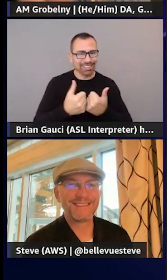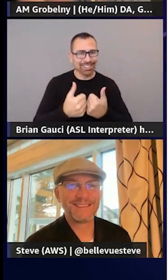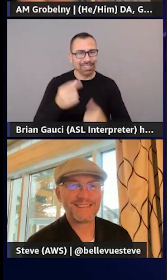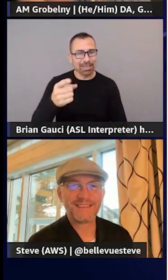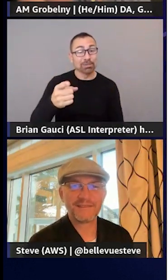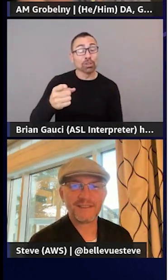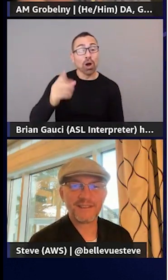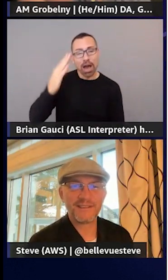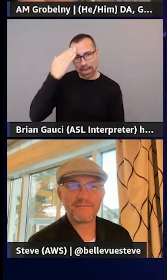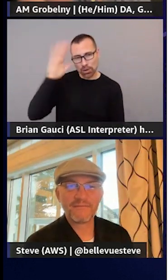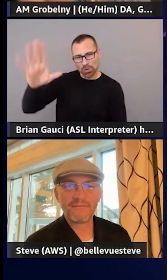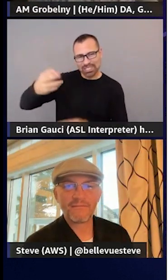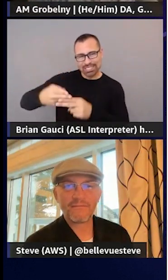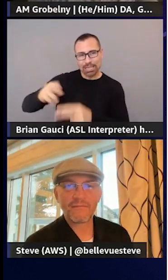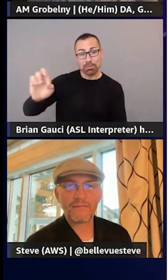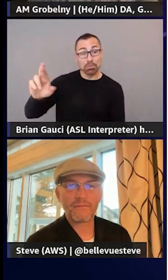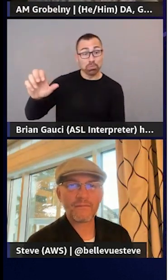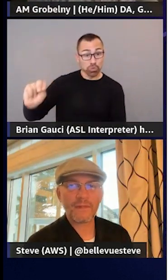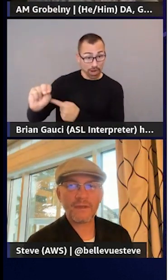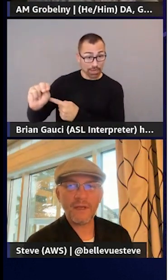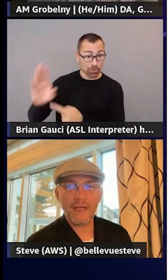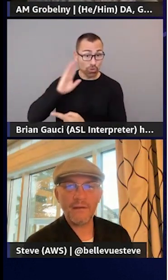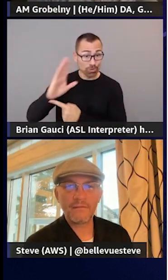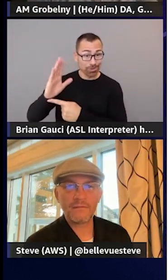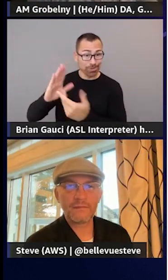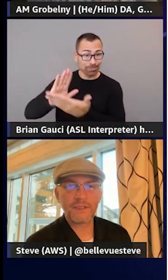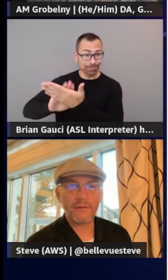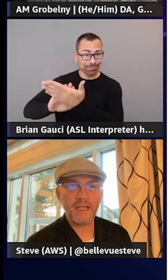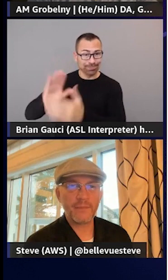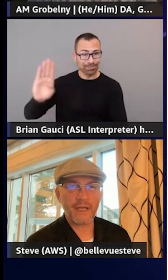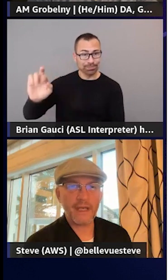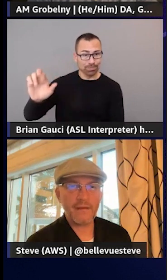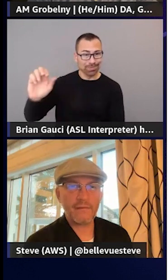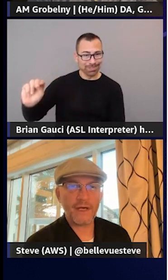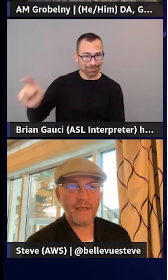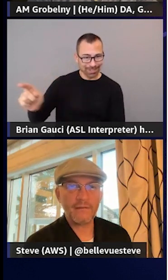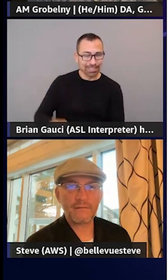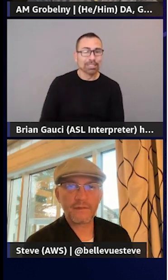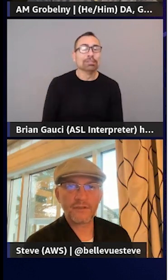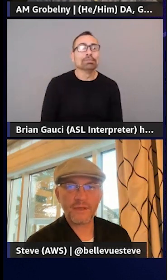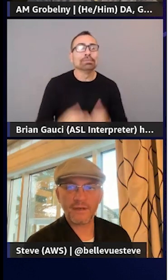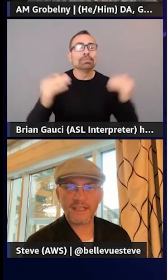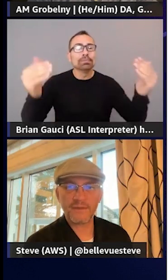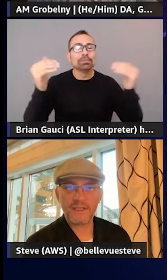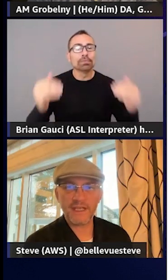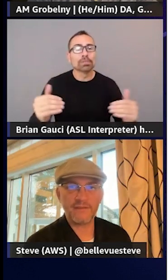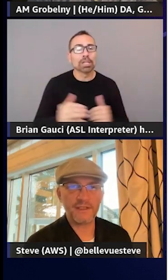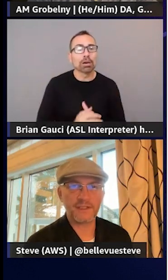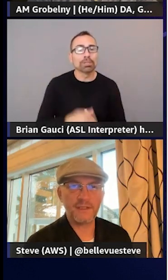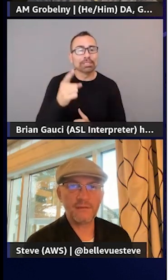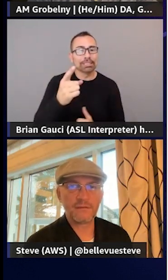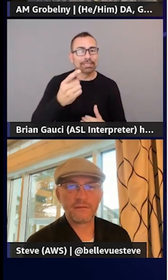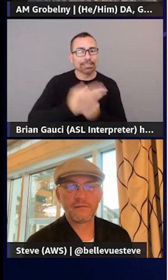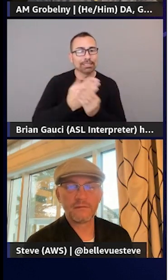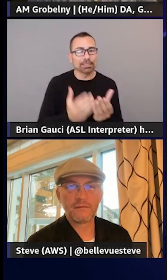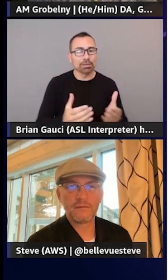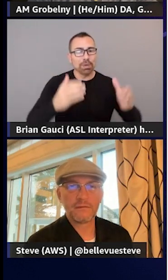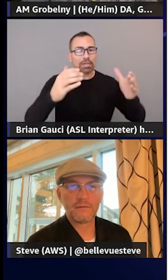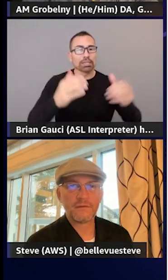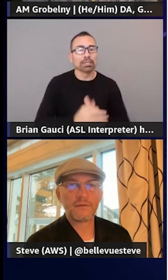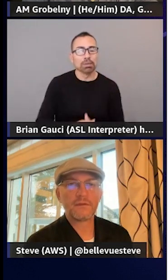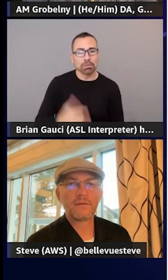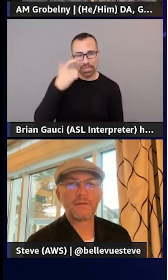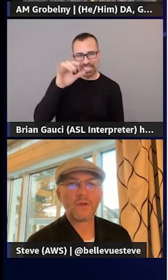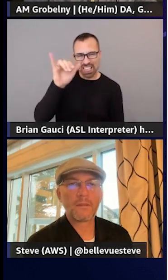shout out Brian. Okay. We got so we need the bucket, right? because Yeah. that's where the data files are. That's